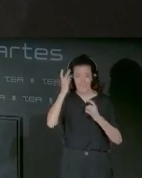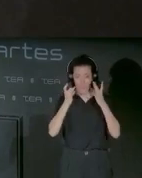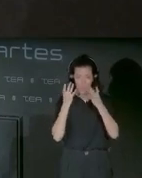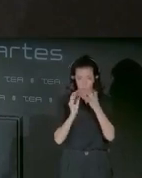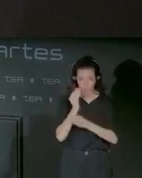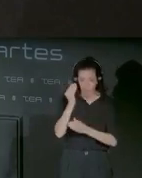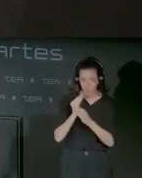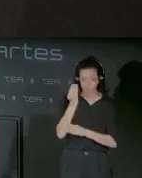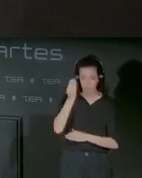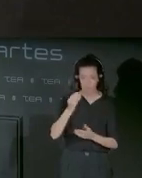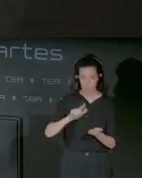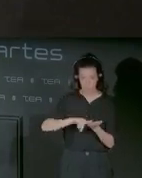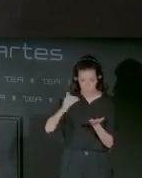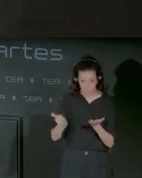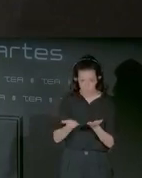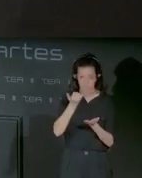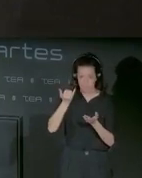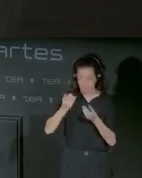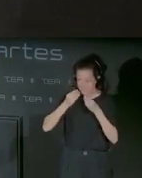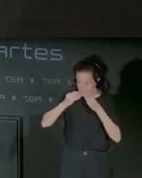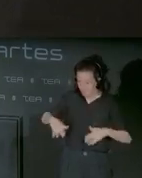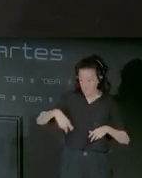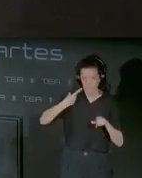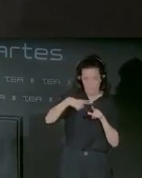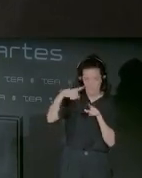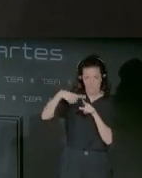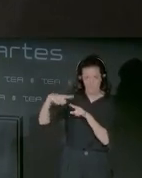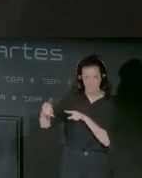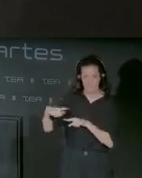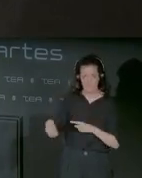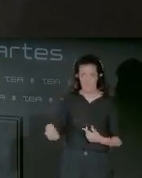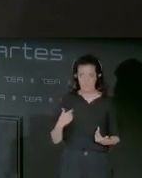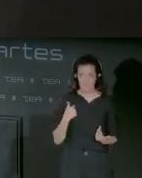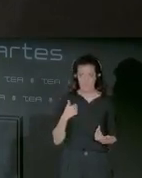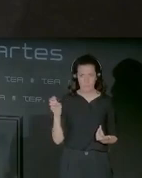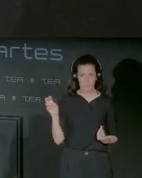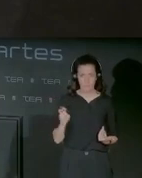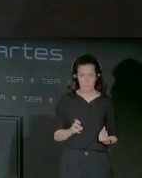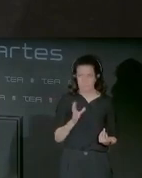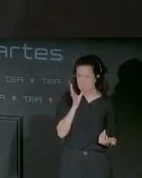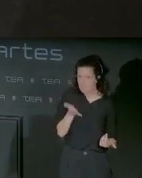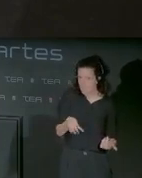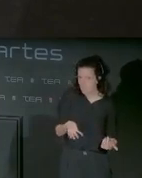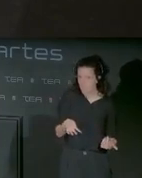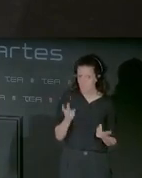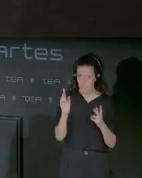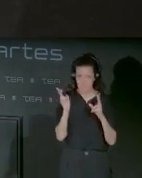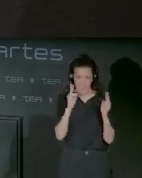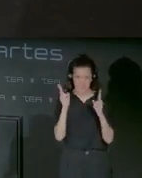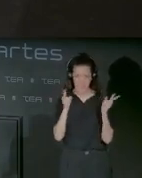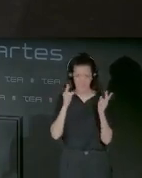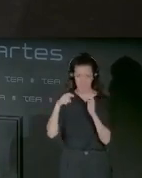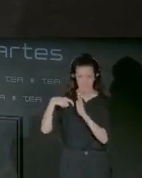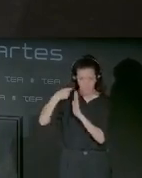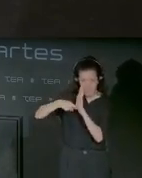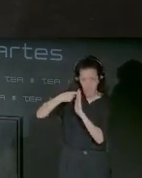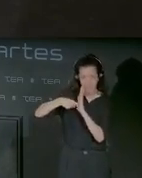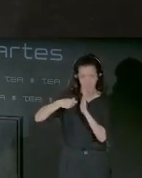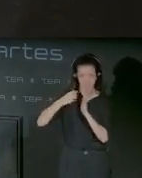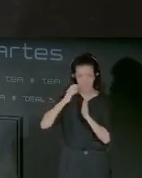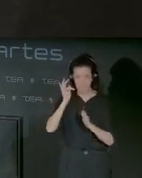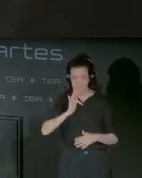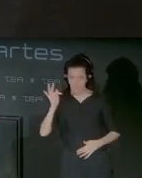here, because we are not talking about film and series and documentaries. We are talking about video games, and I'm here because more and